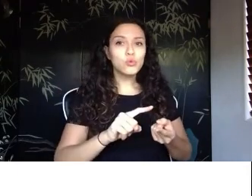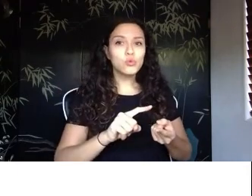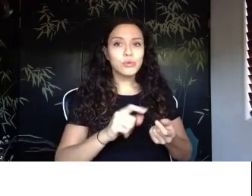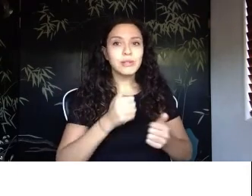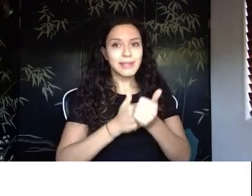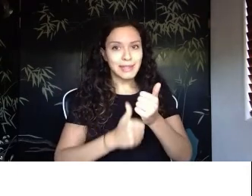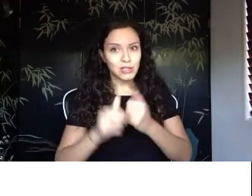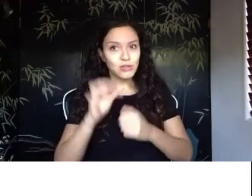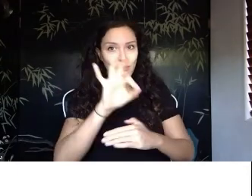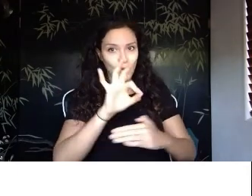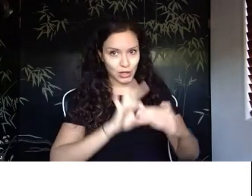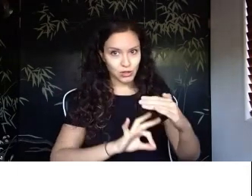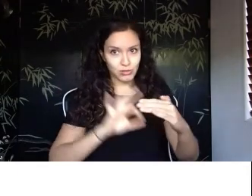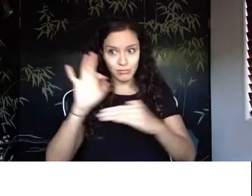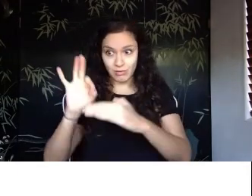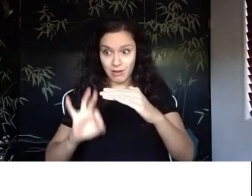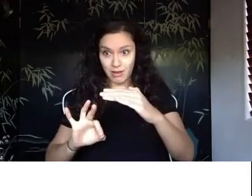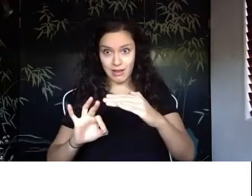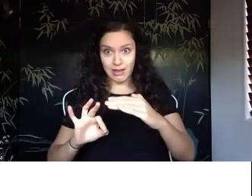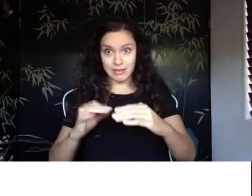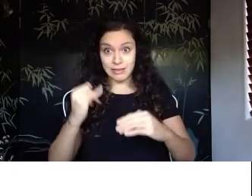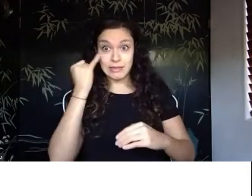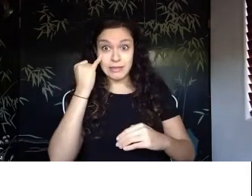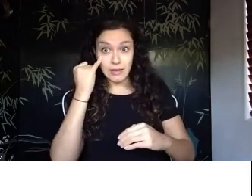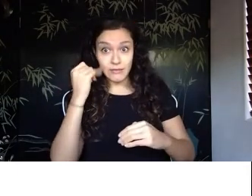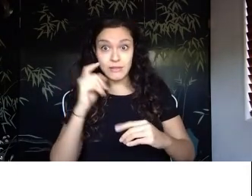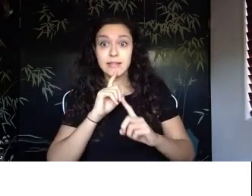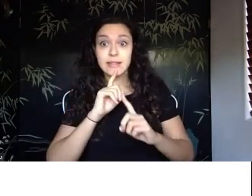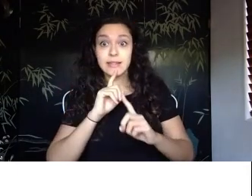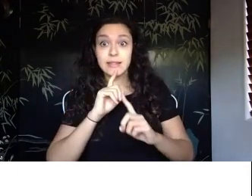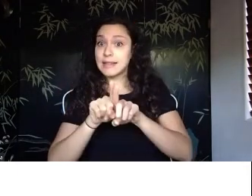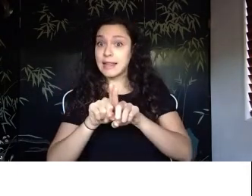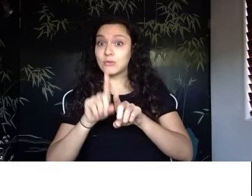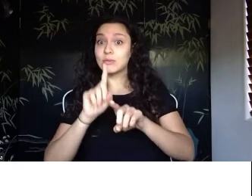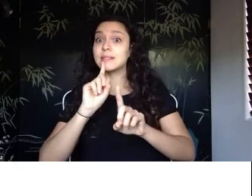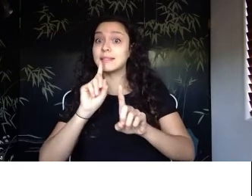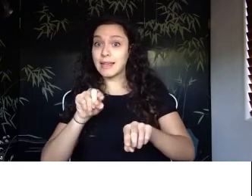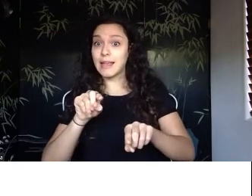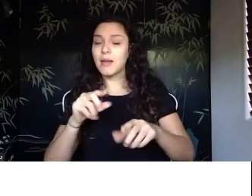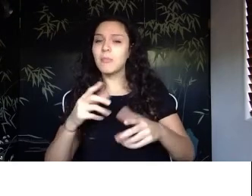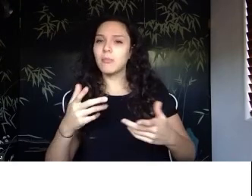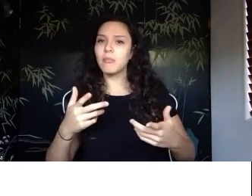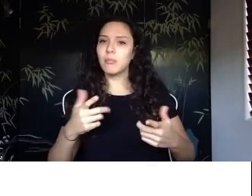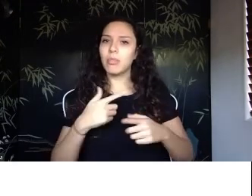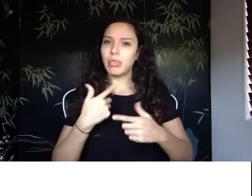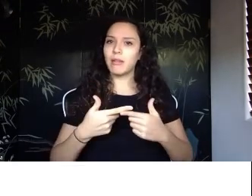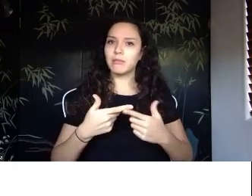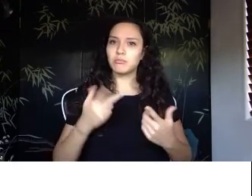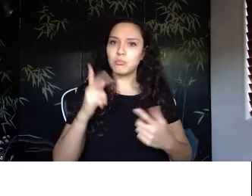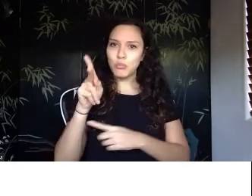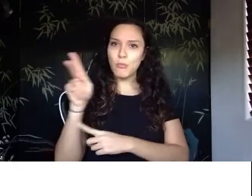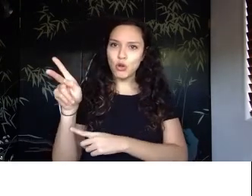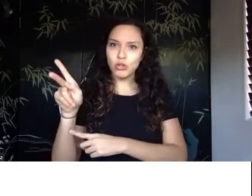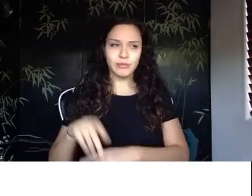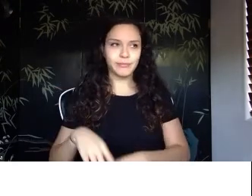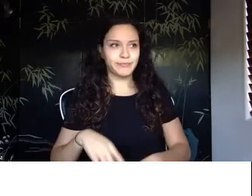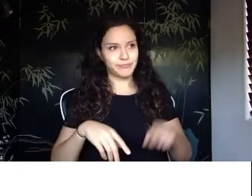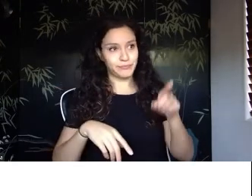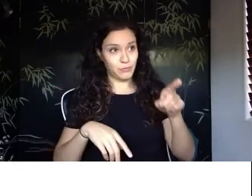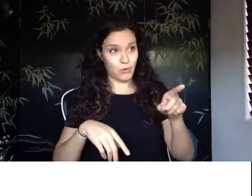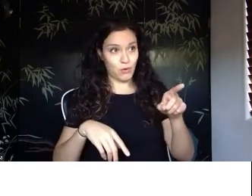I could do is reduce both fractions to see if they are equivalent. Okay, let me try that. All right,